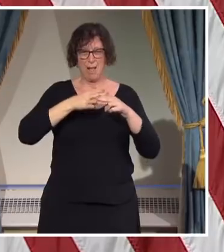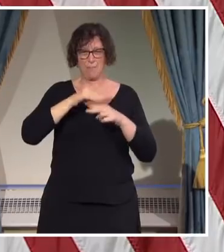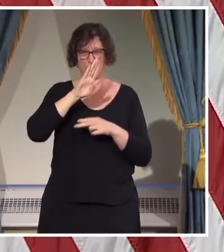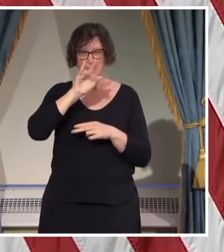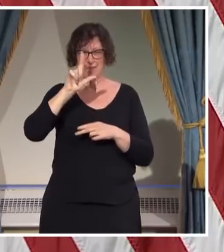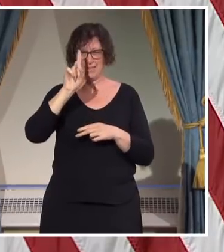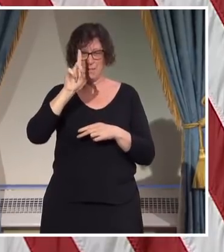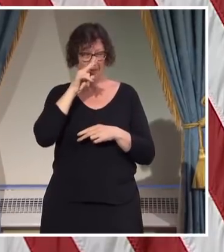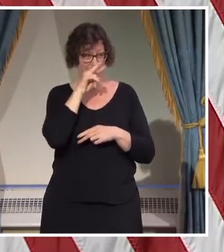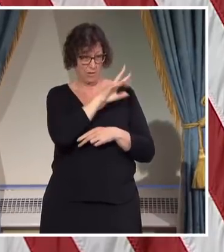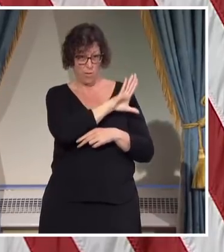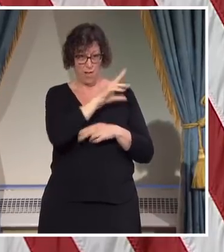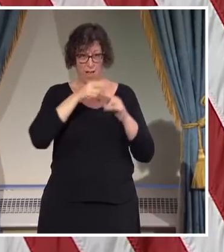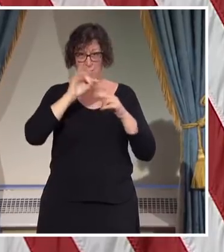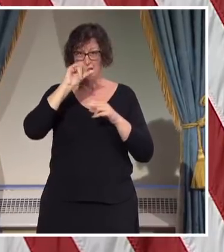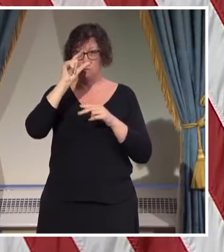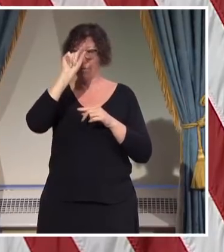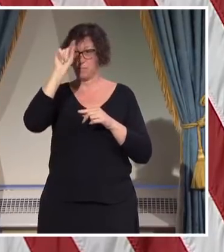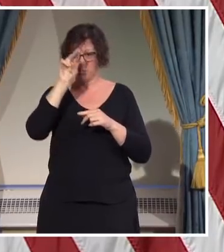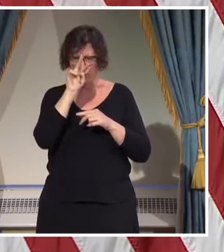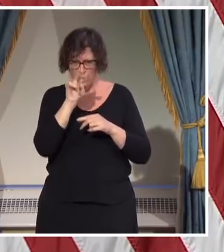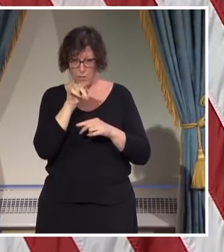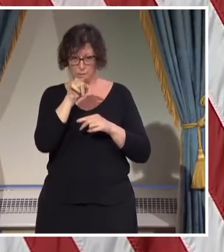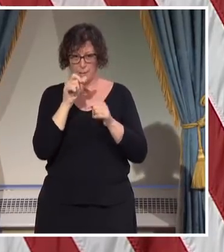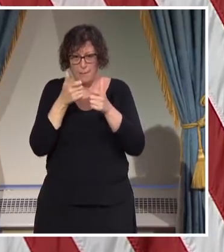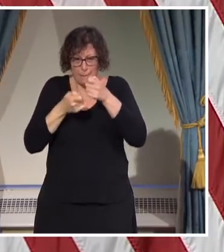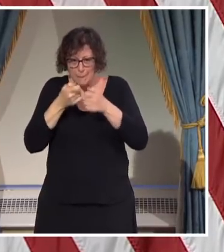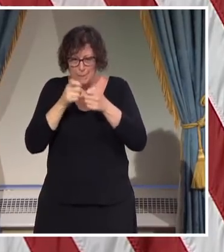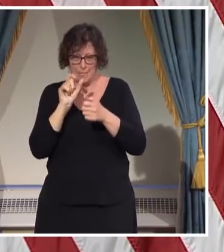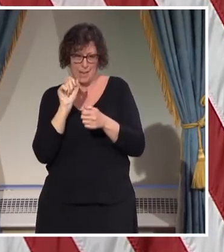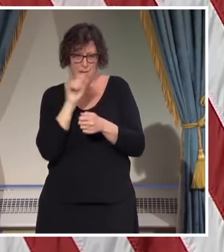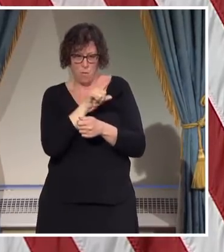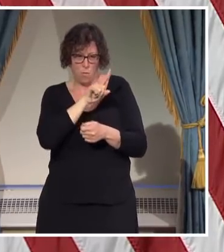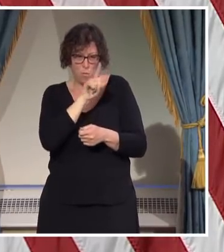I know in my heart, and I know for sure, and it is a fact, we will get